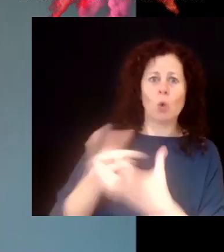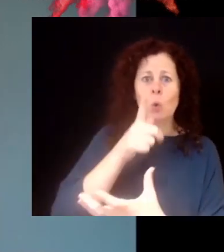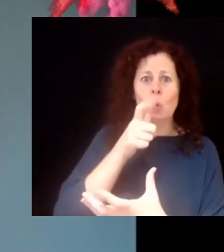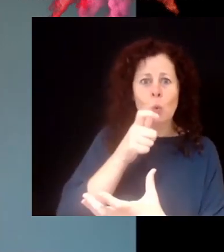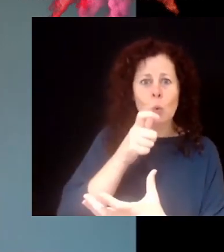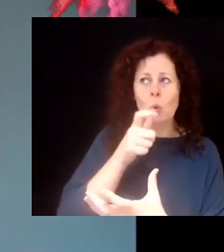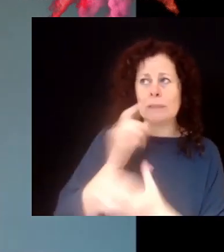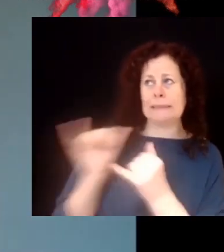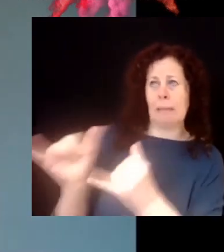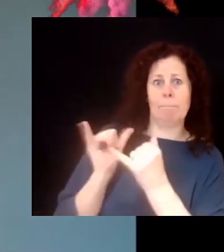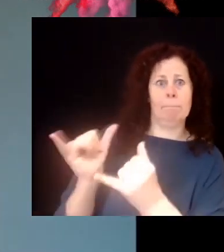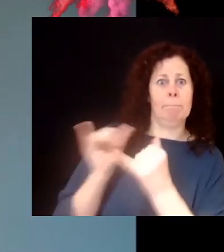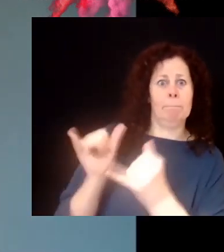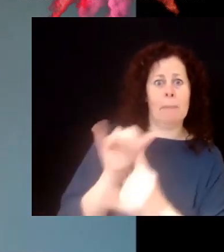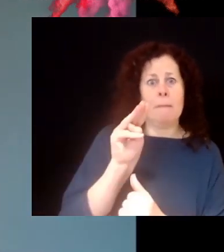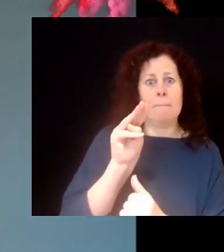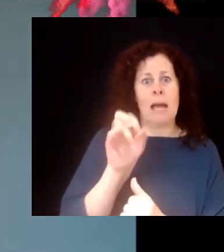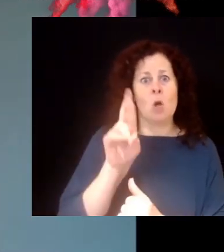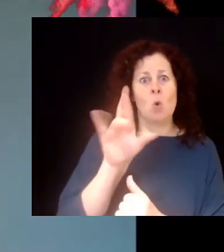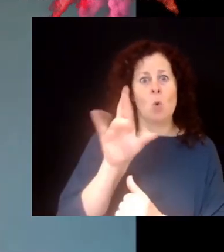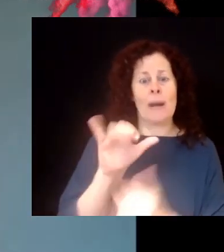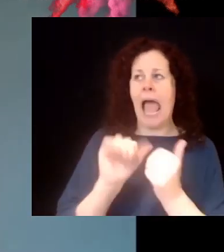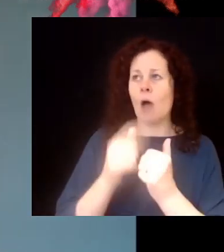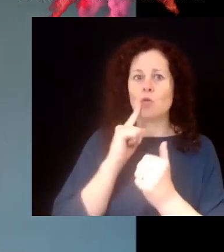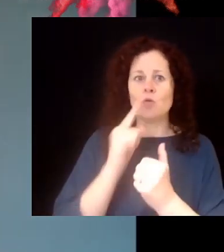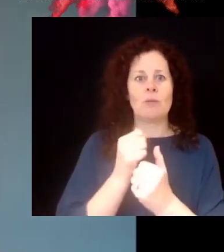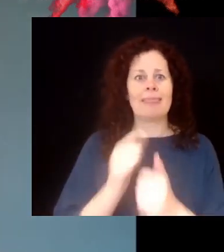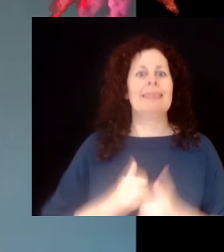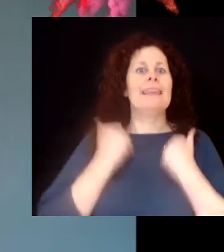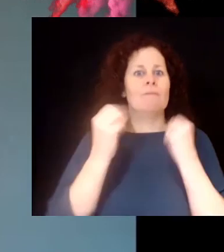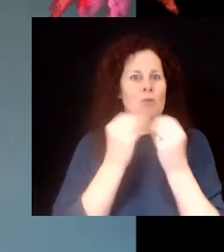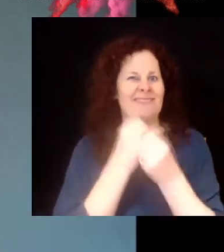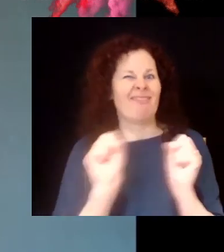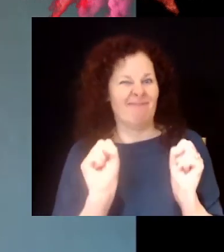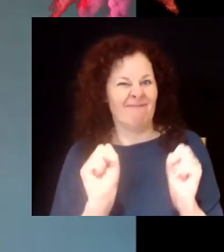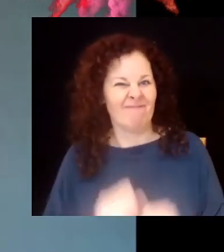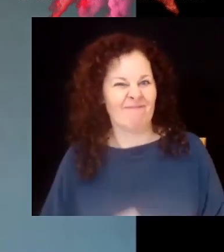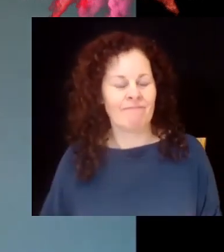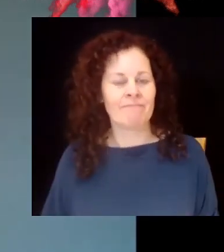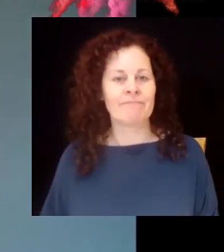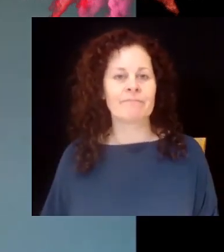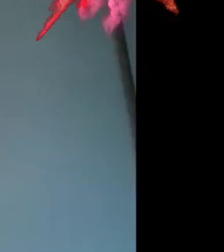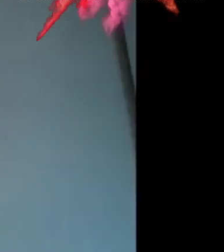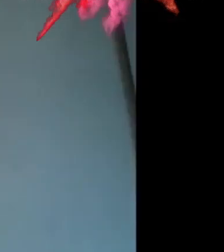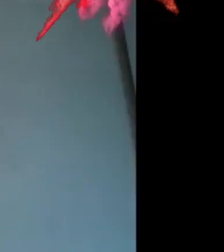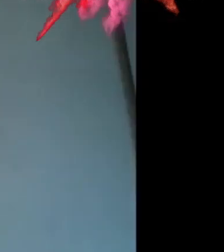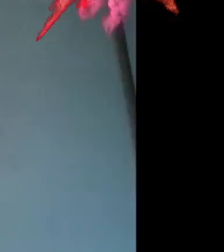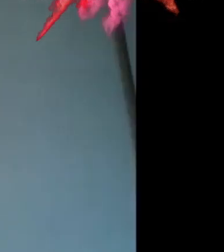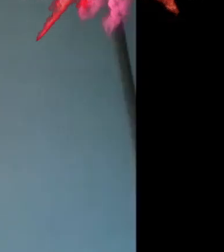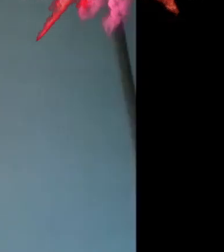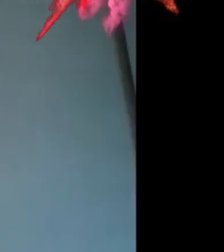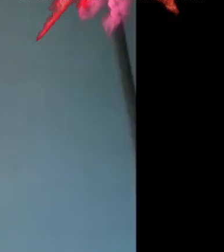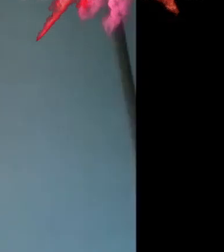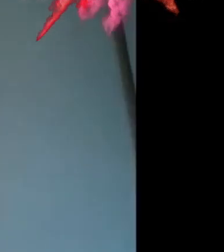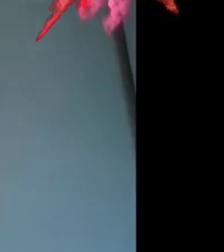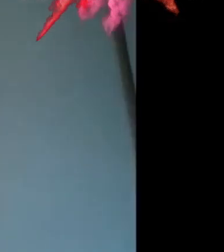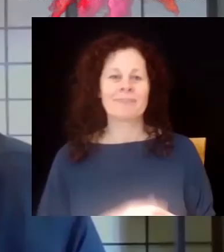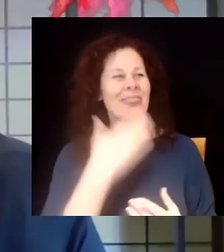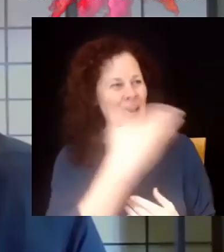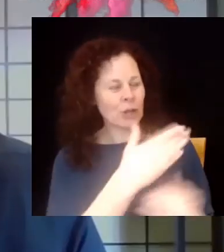world who are sexual minorities to be happier and living